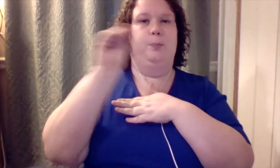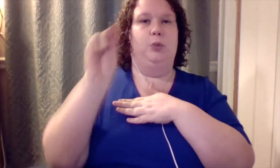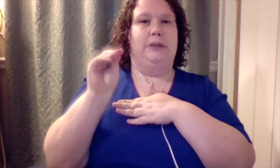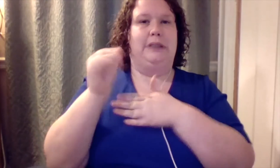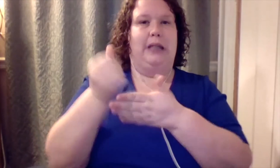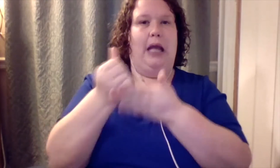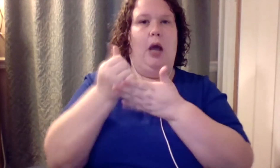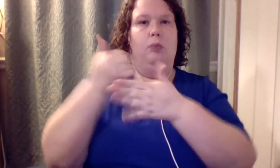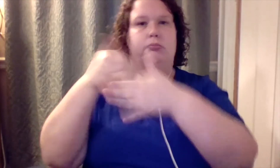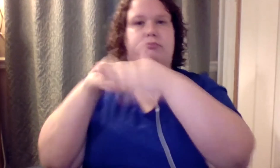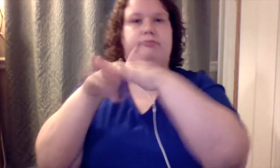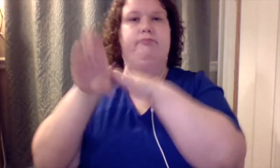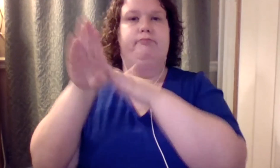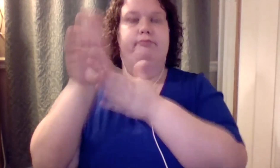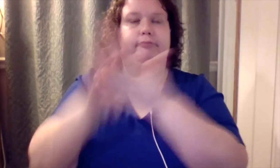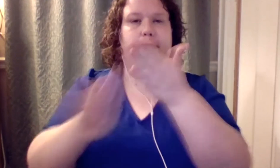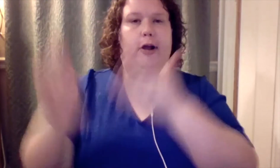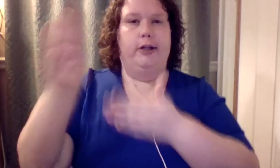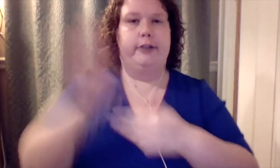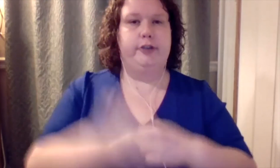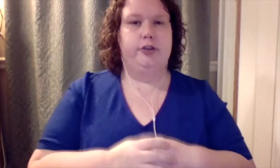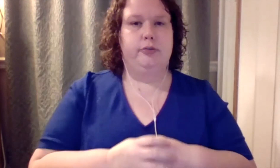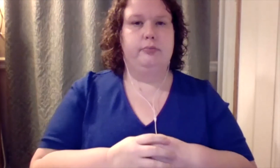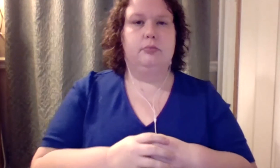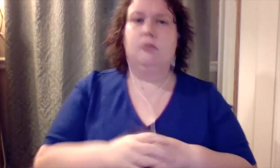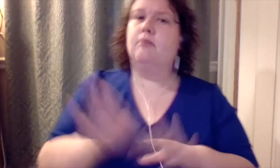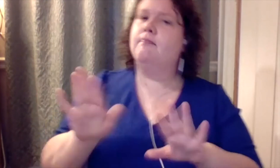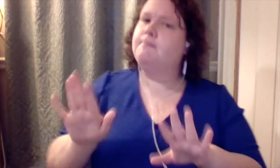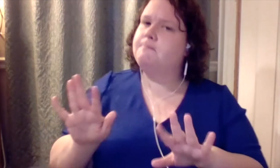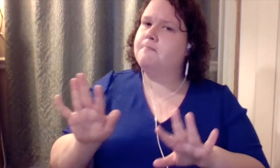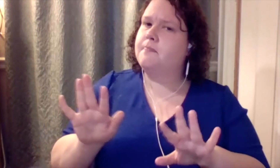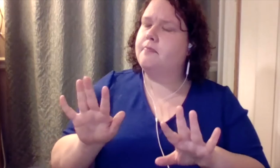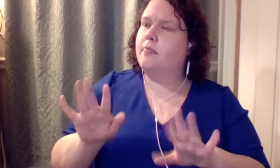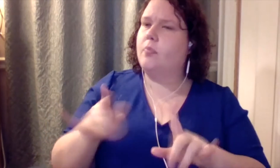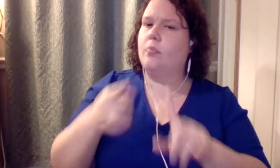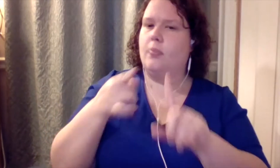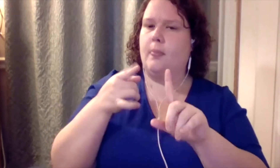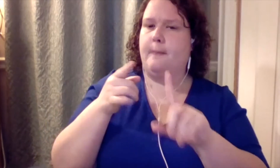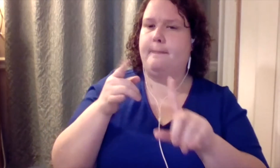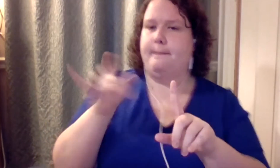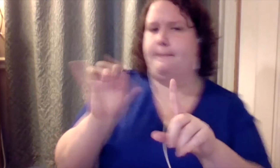I think the point too about the